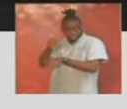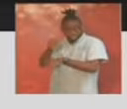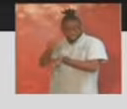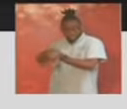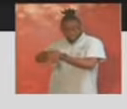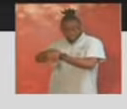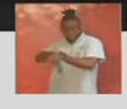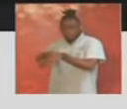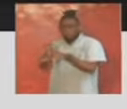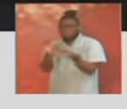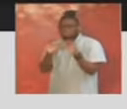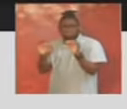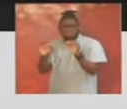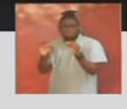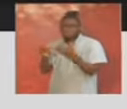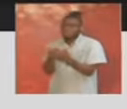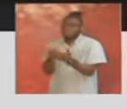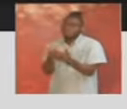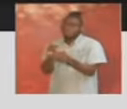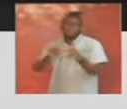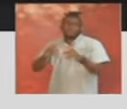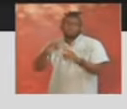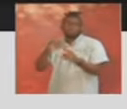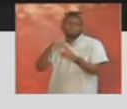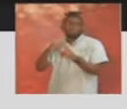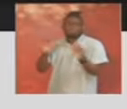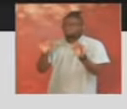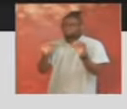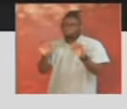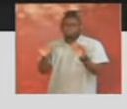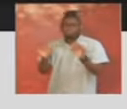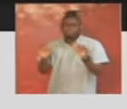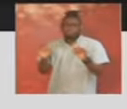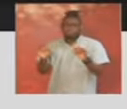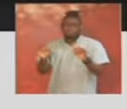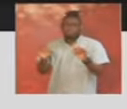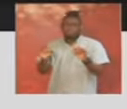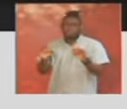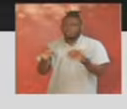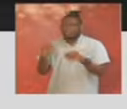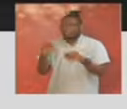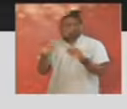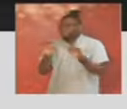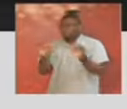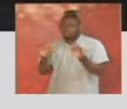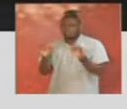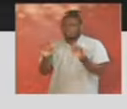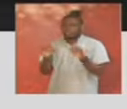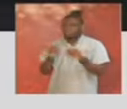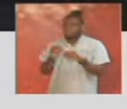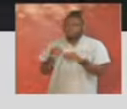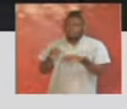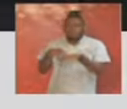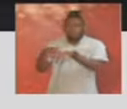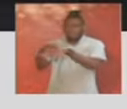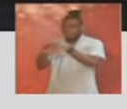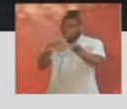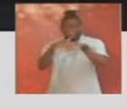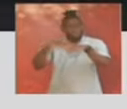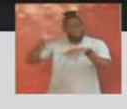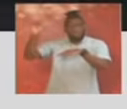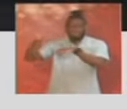had no new cases reported, and we currently have no active cases on the island. So